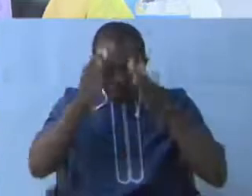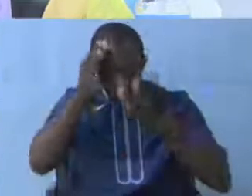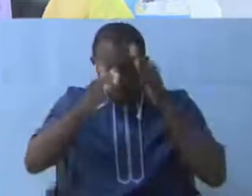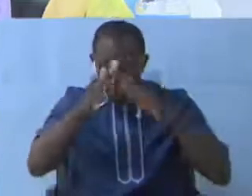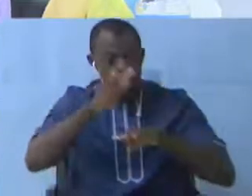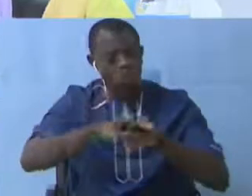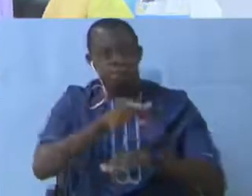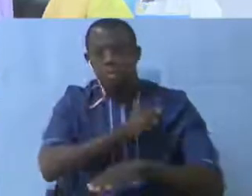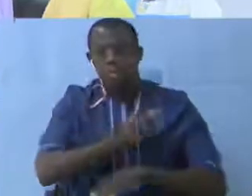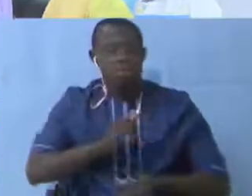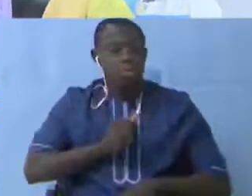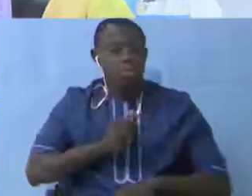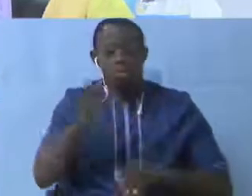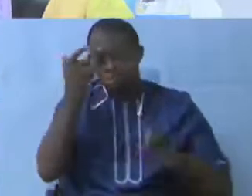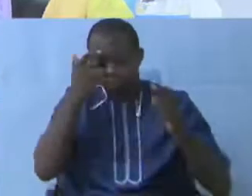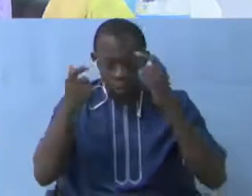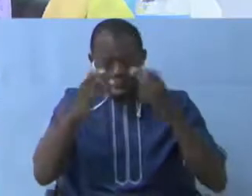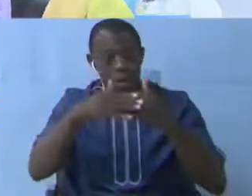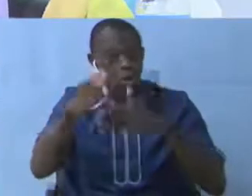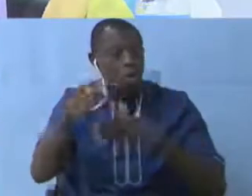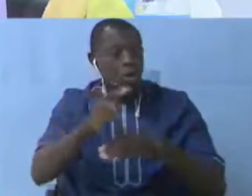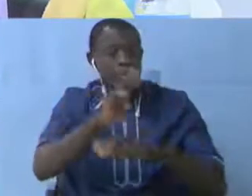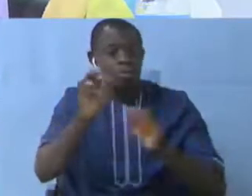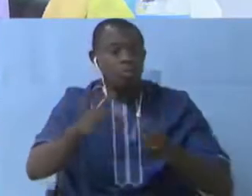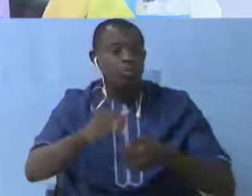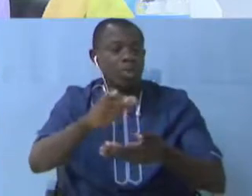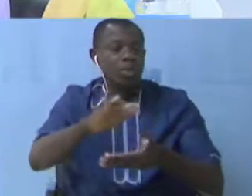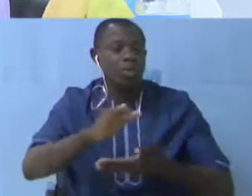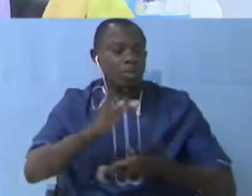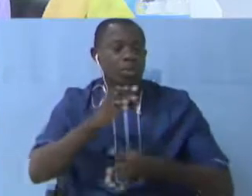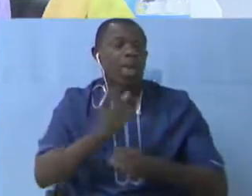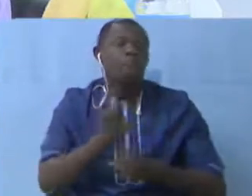of course they were not journalists, they were not human rights defenders, they were just